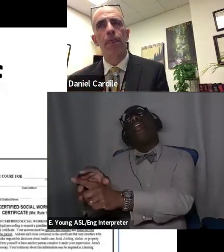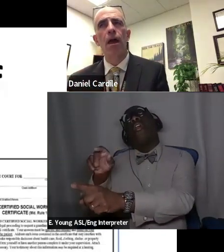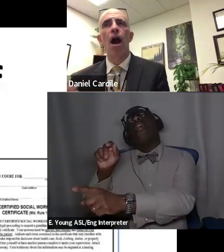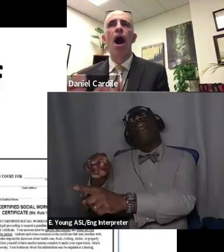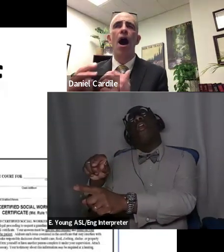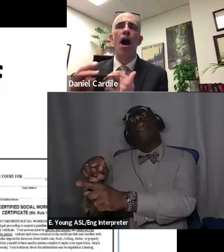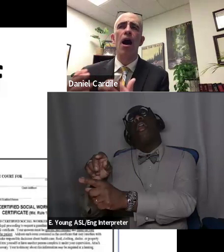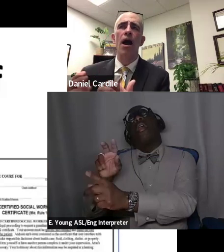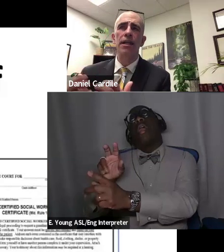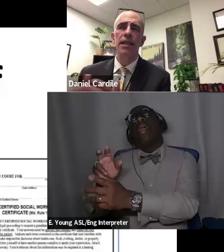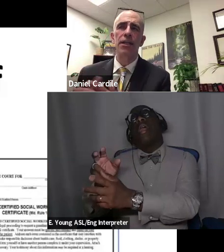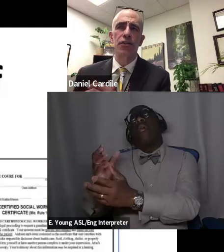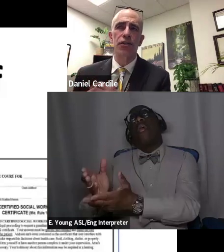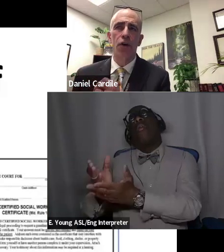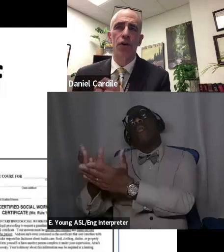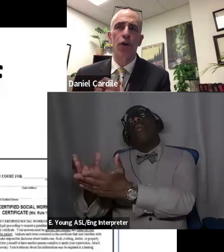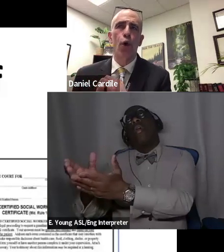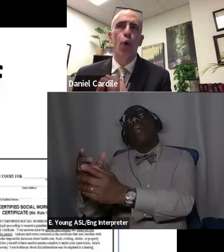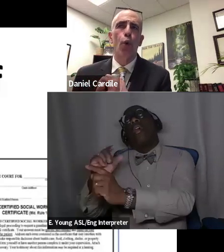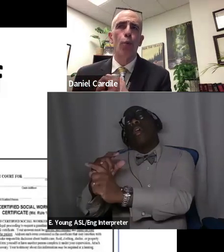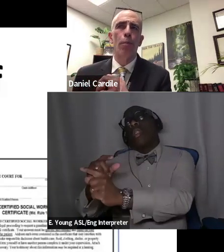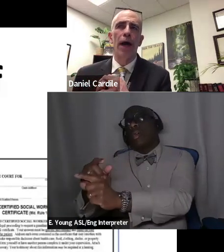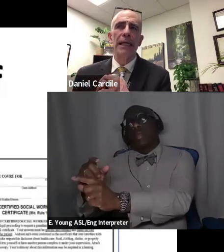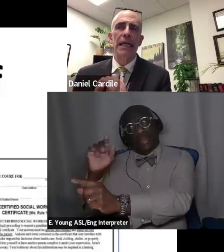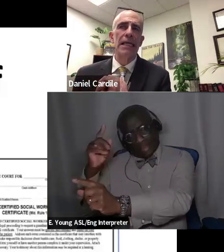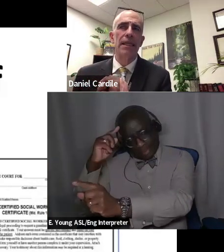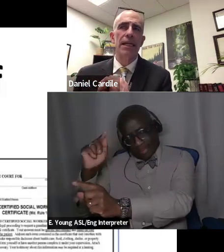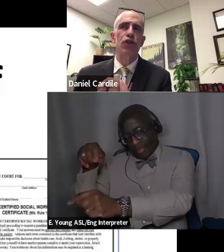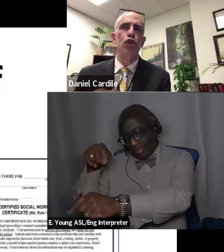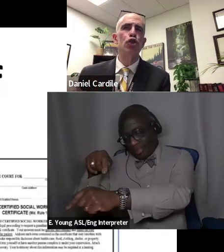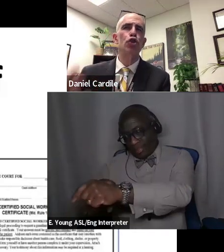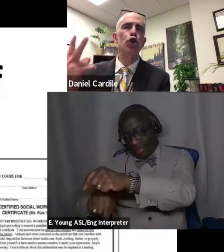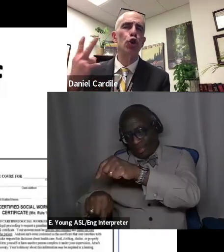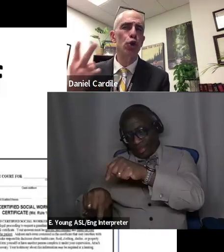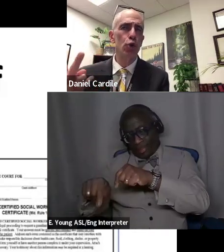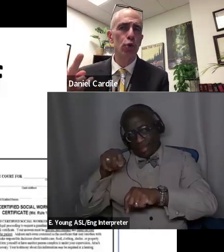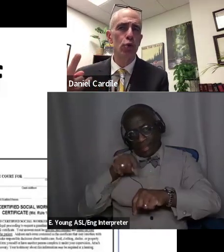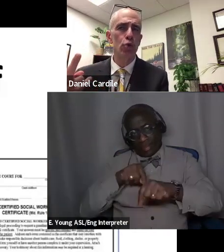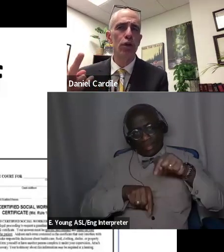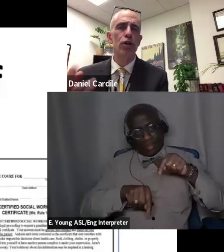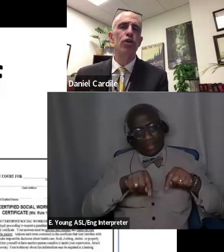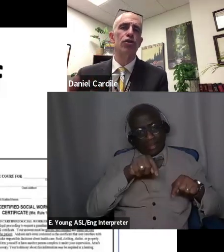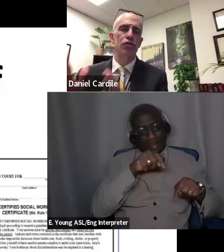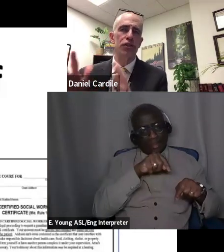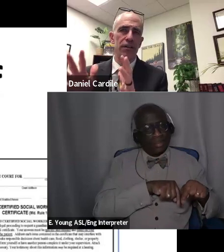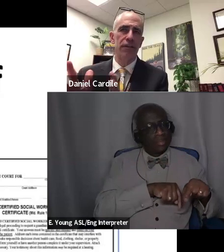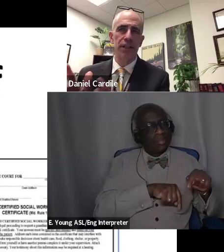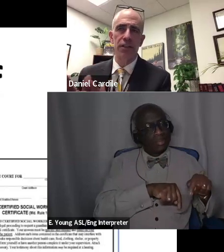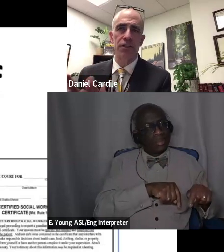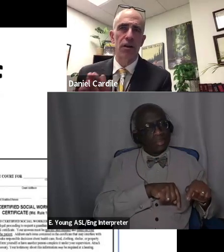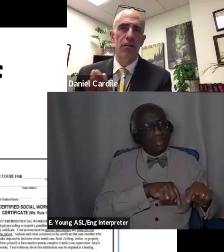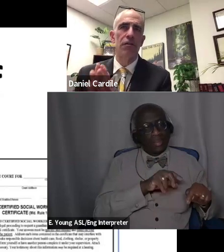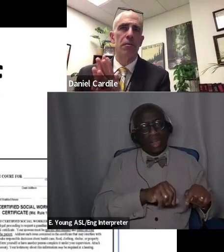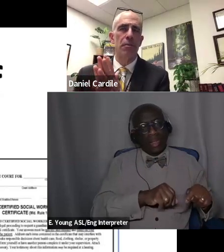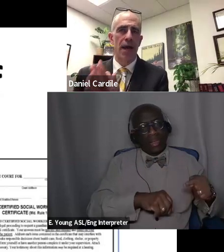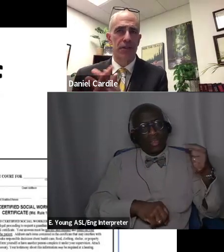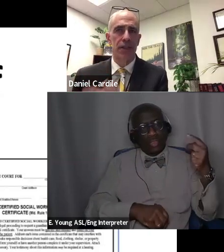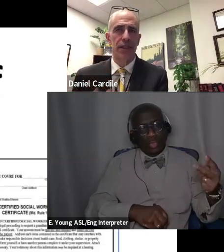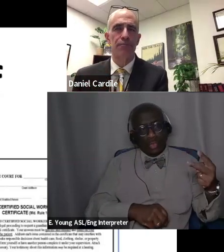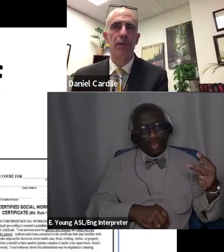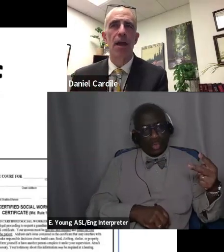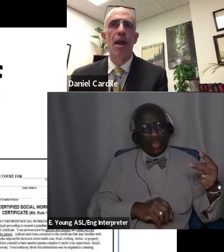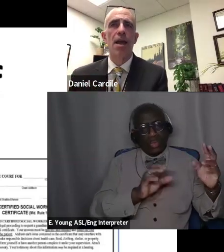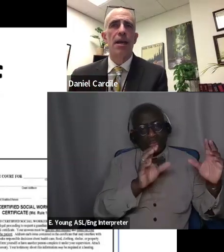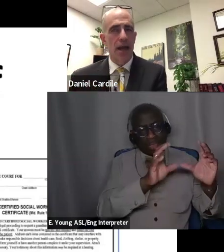okay, I need to start by getting these 2 certificates of